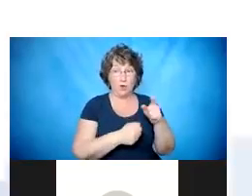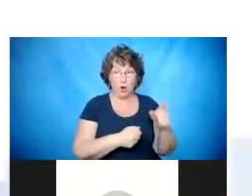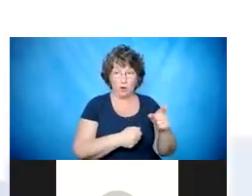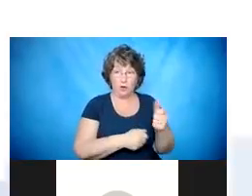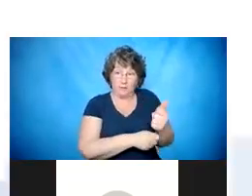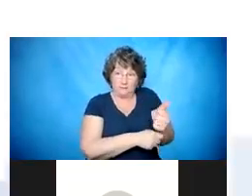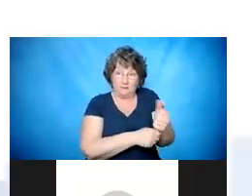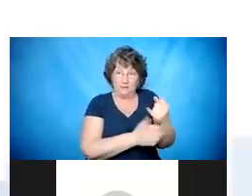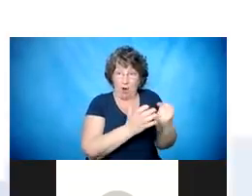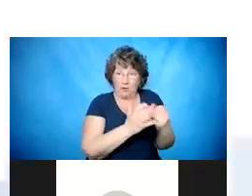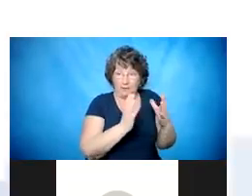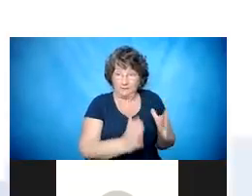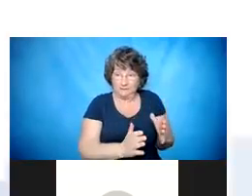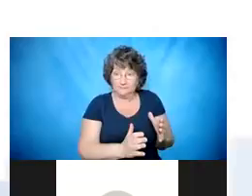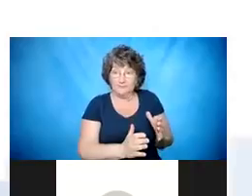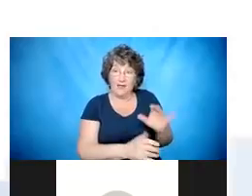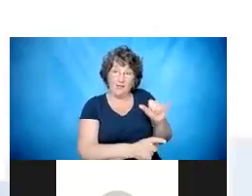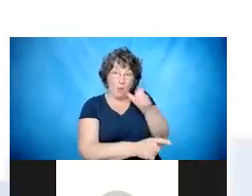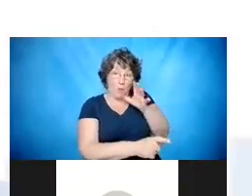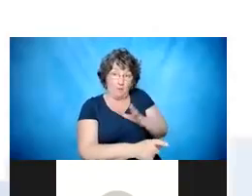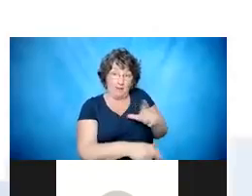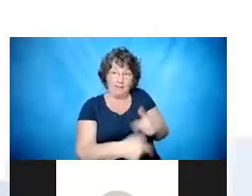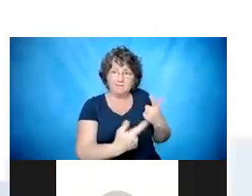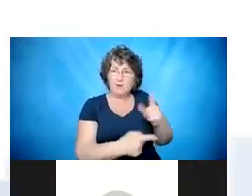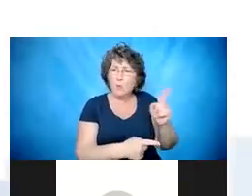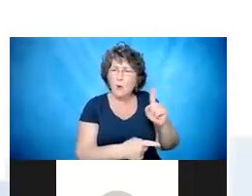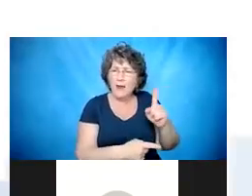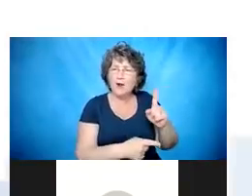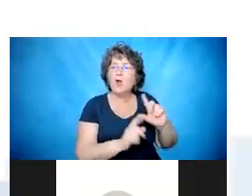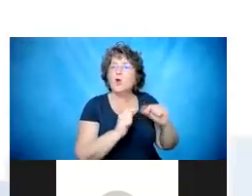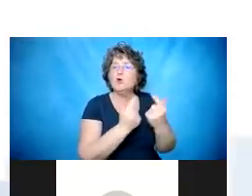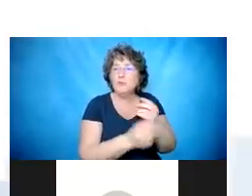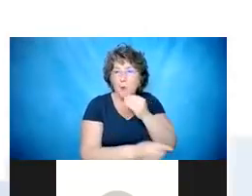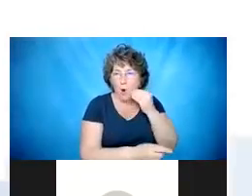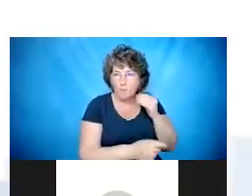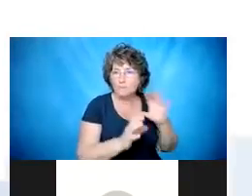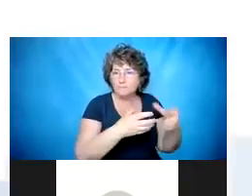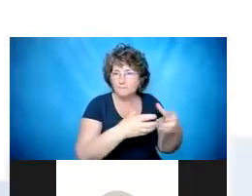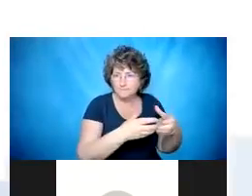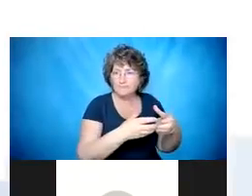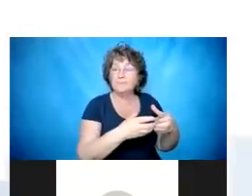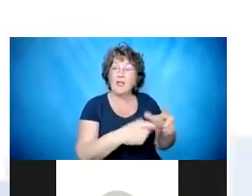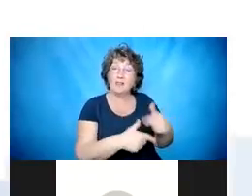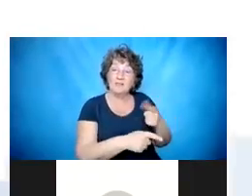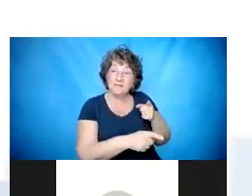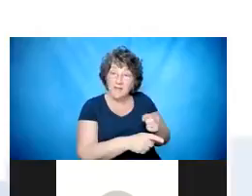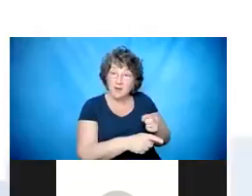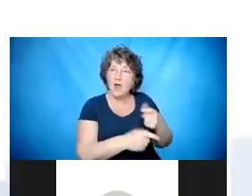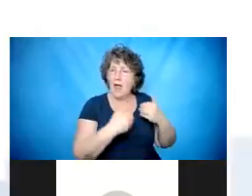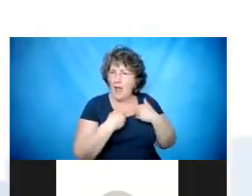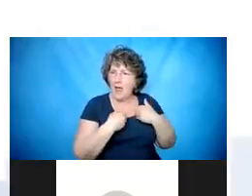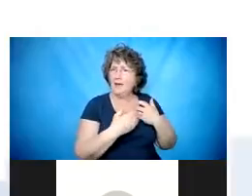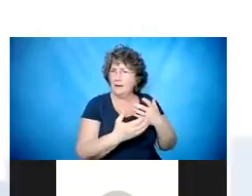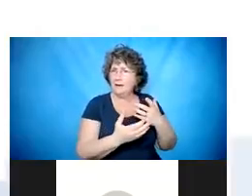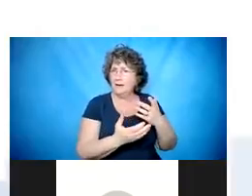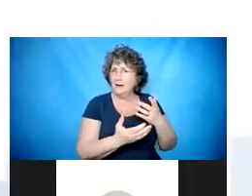she lived in a group home, and she had all this extra money that she needed to spend so that she could continue to receive